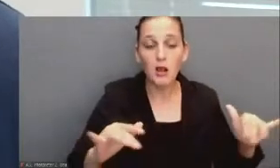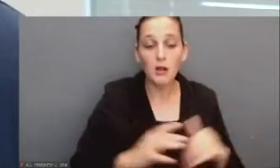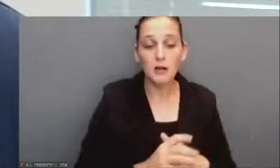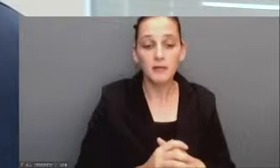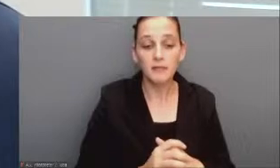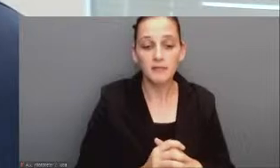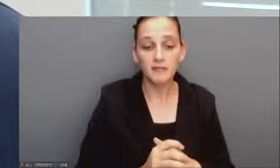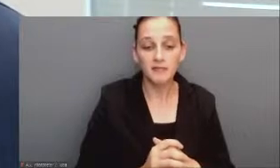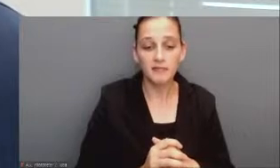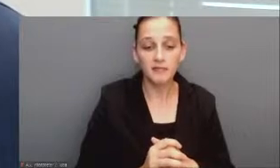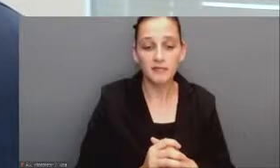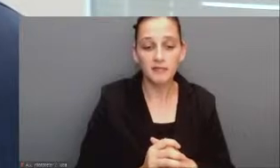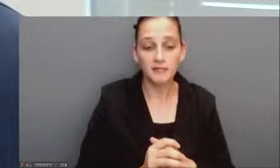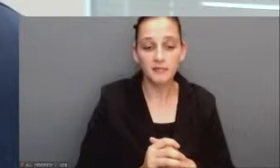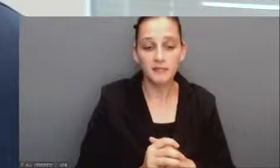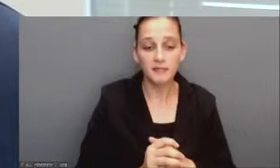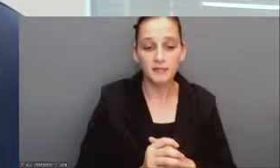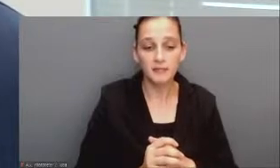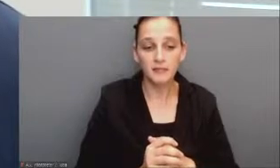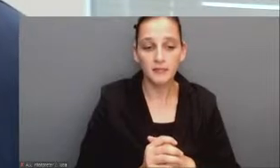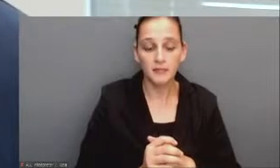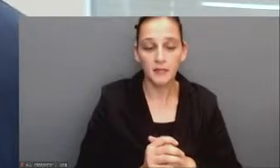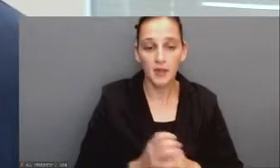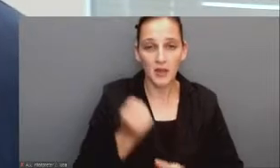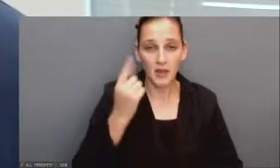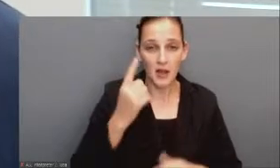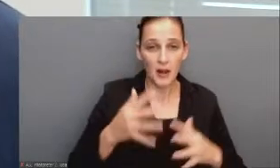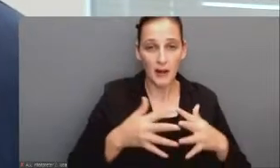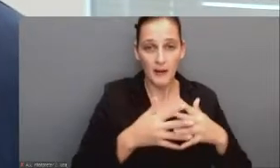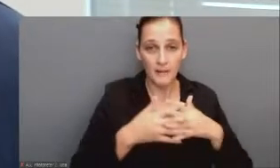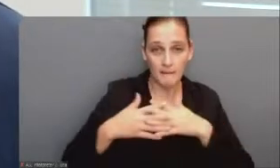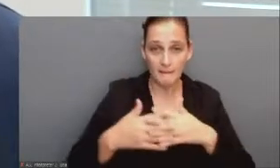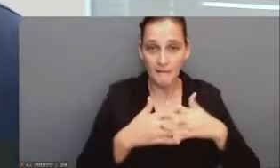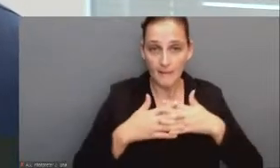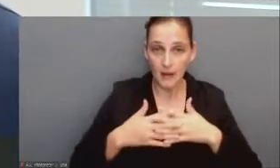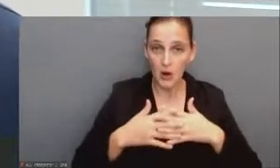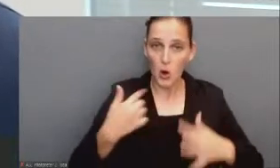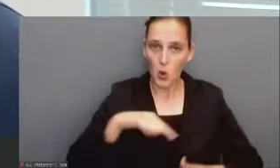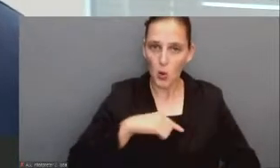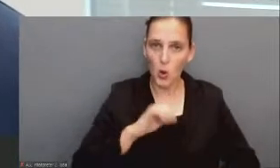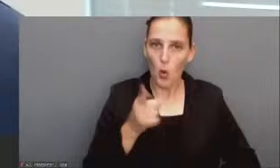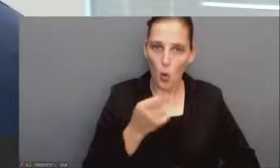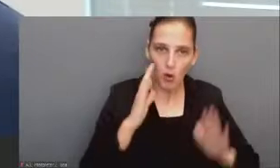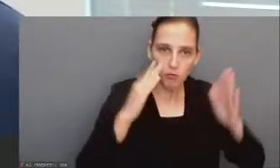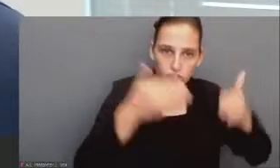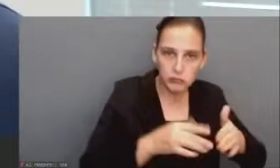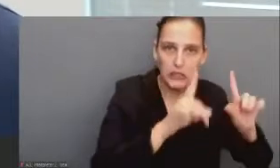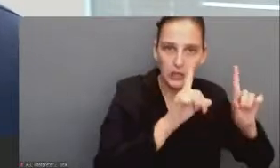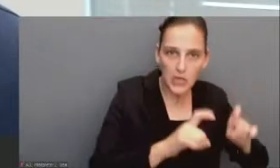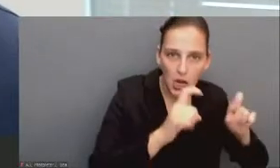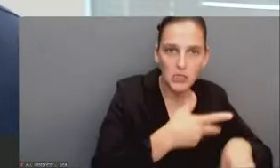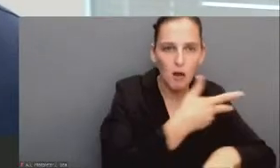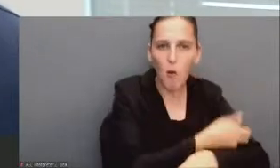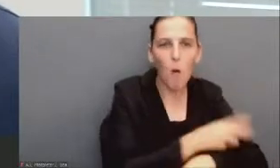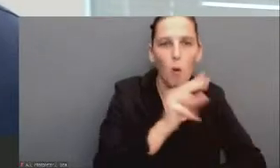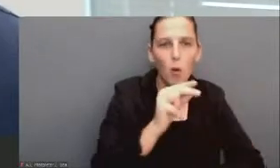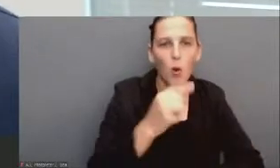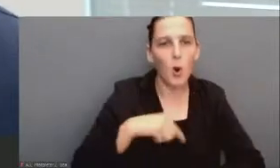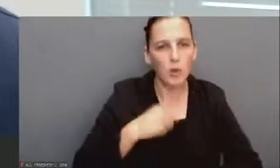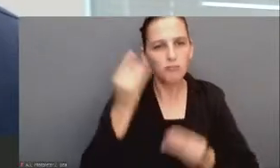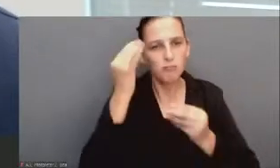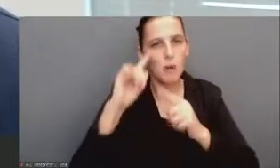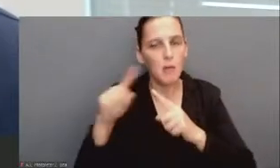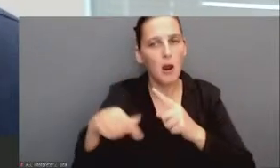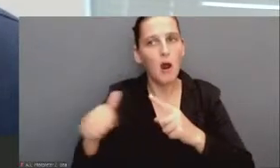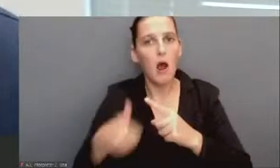system really require a response that obviously goes far beyond that into other issues as well. So I will provide some